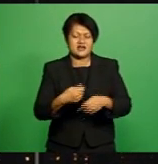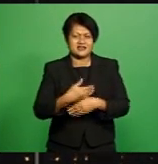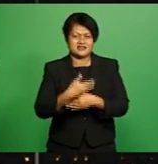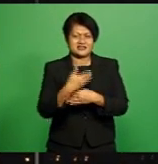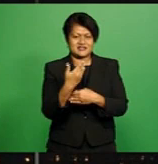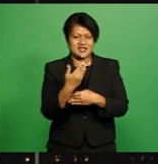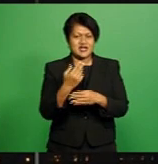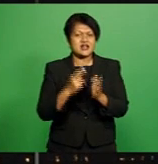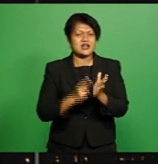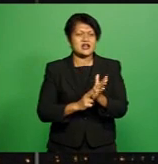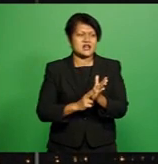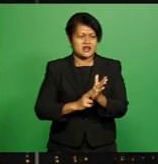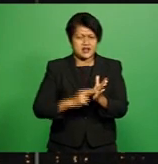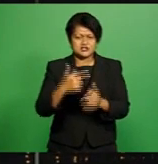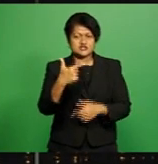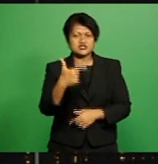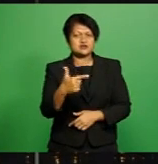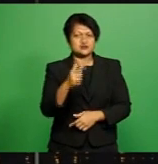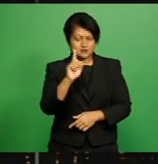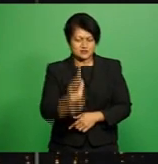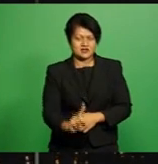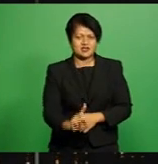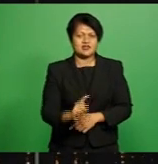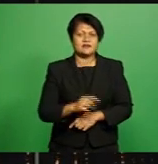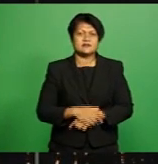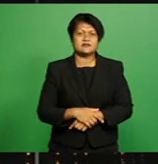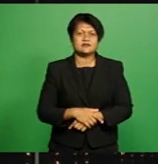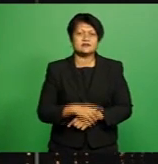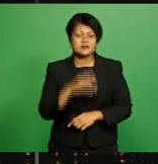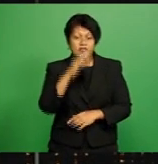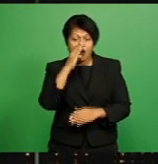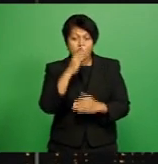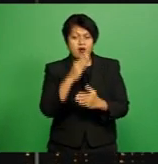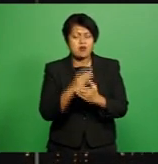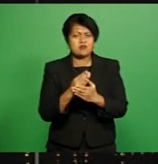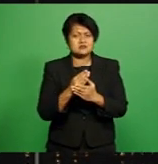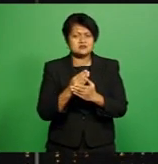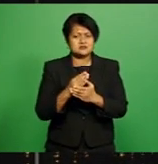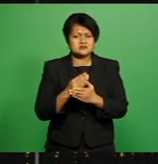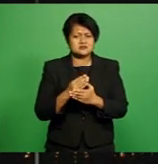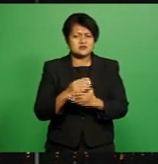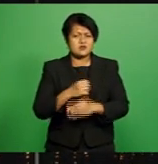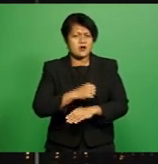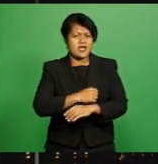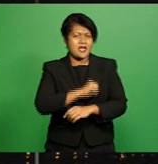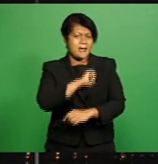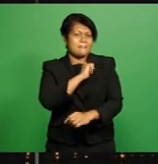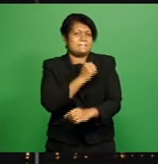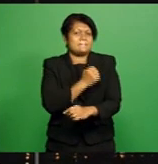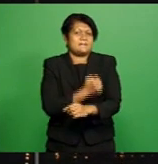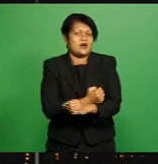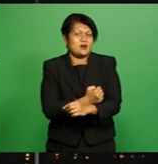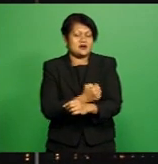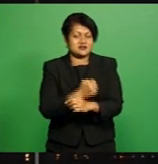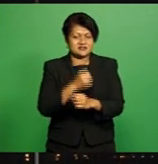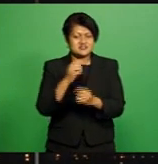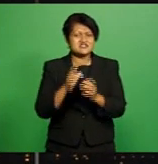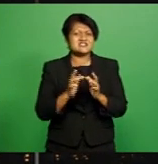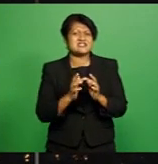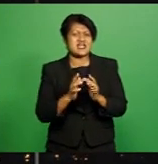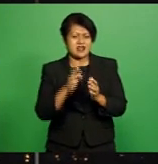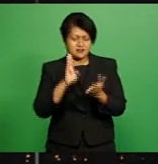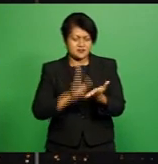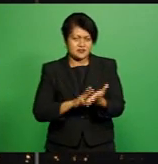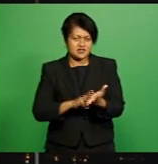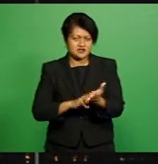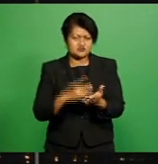today. The monthly event is held with hopes to mentally and economically empower single mothers who have gone through challenging